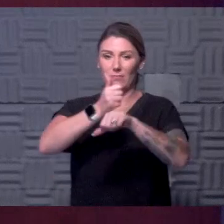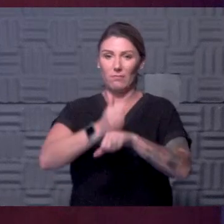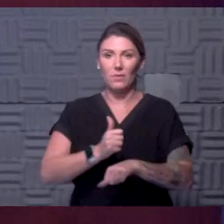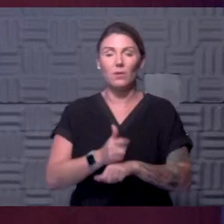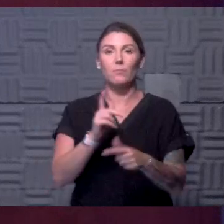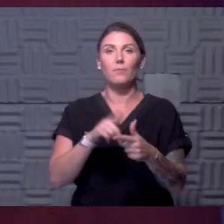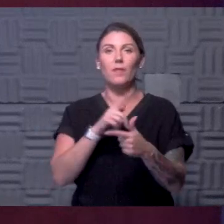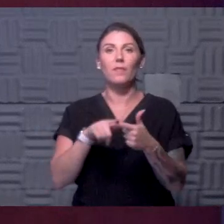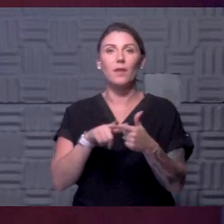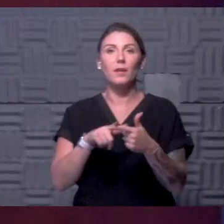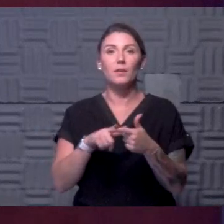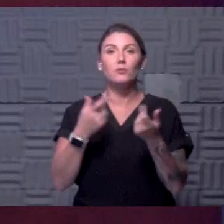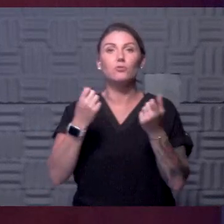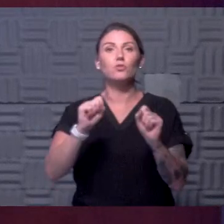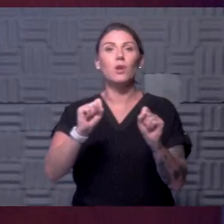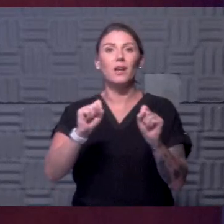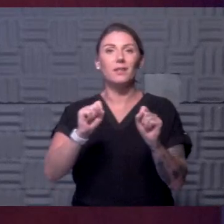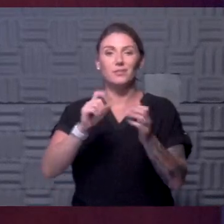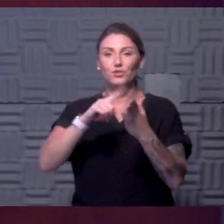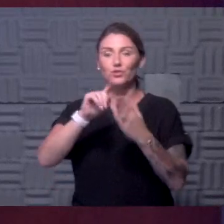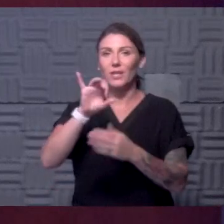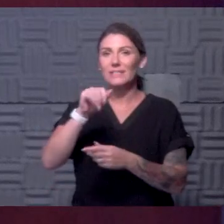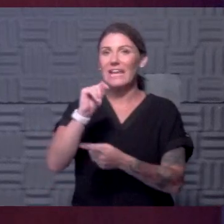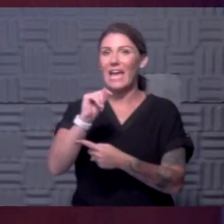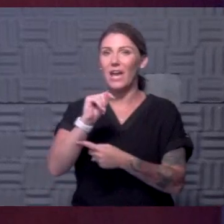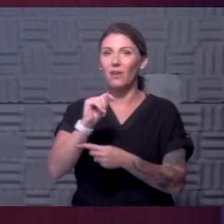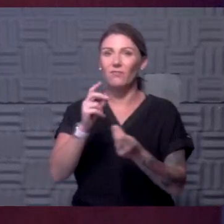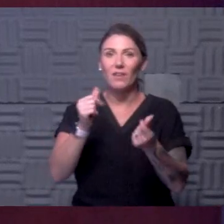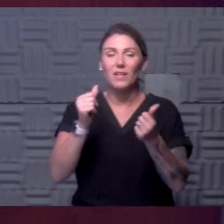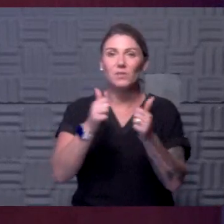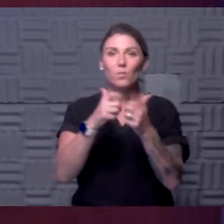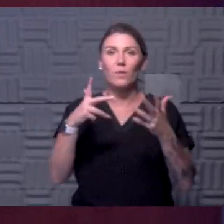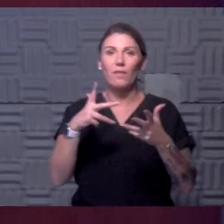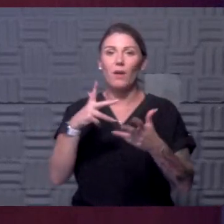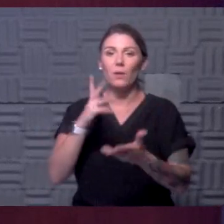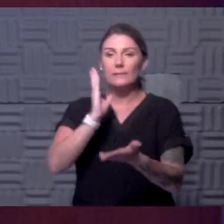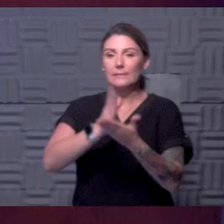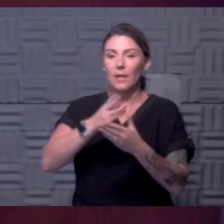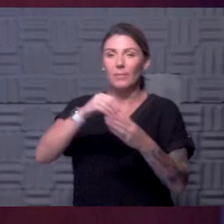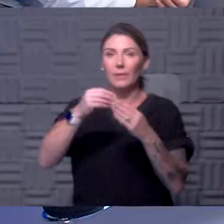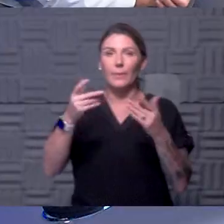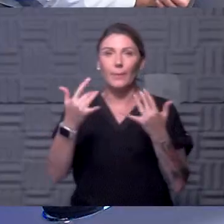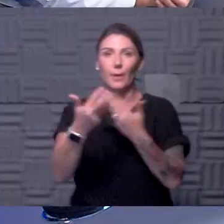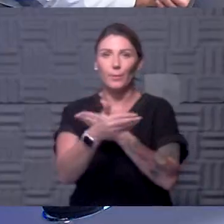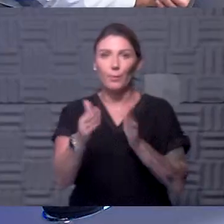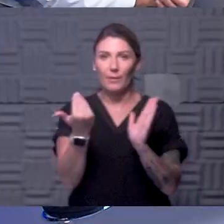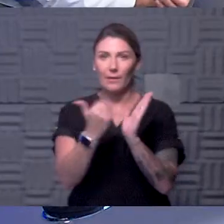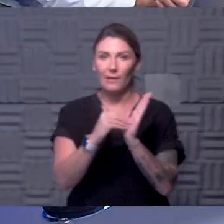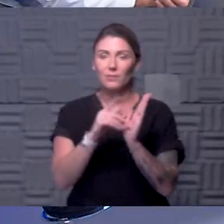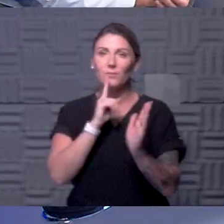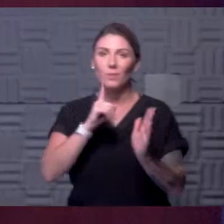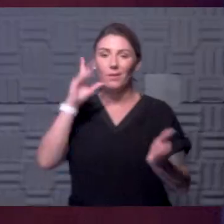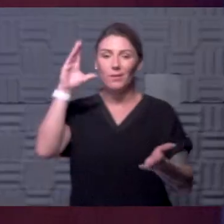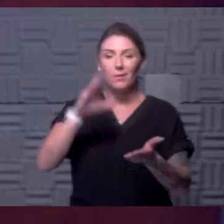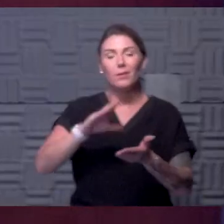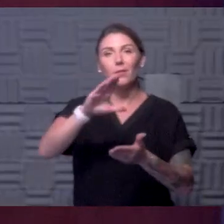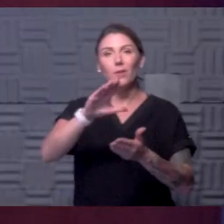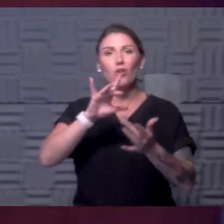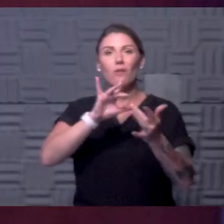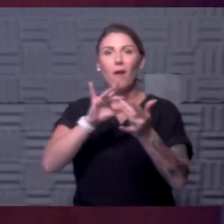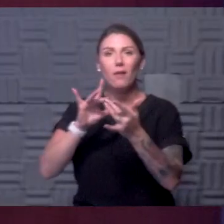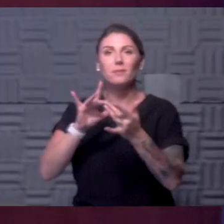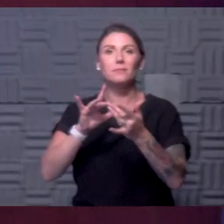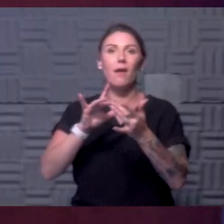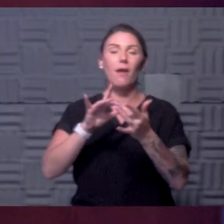and then trying to get them checked out without stopping back in the waiting room. So really cutting down their contact and